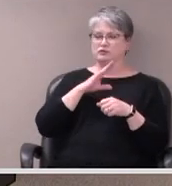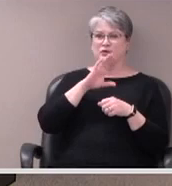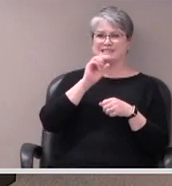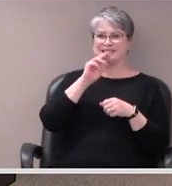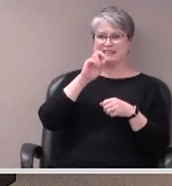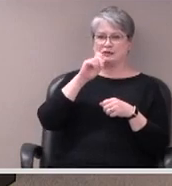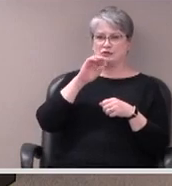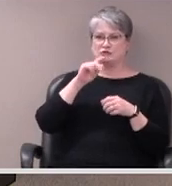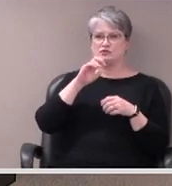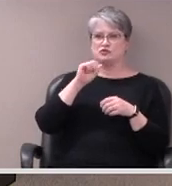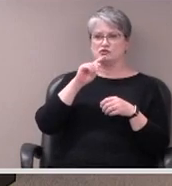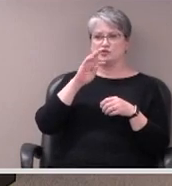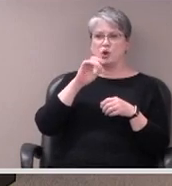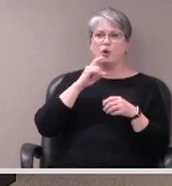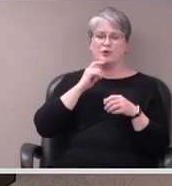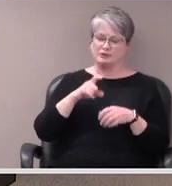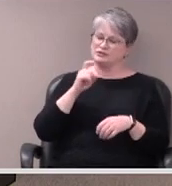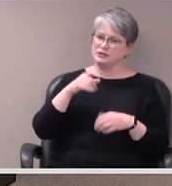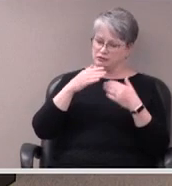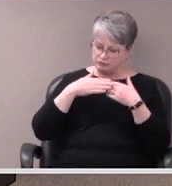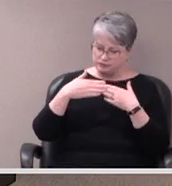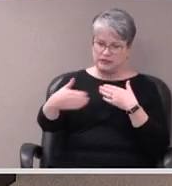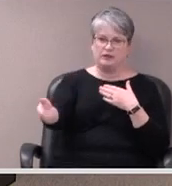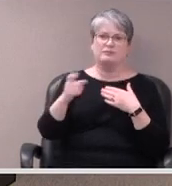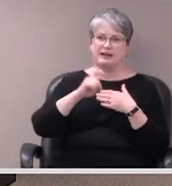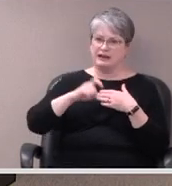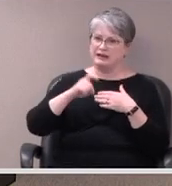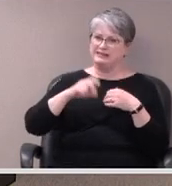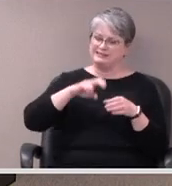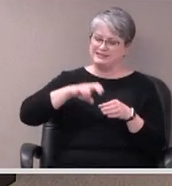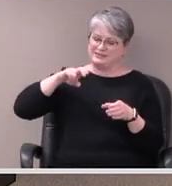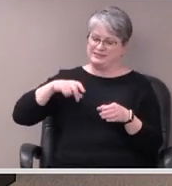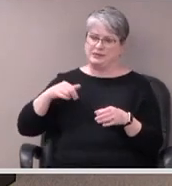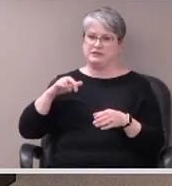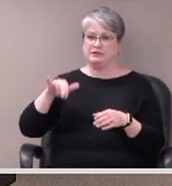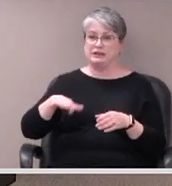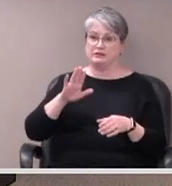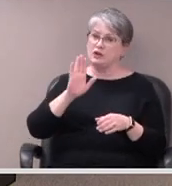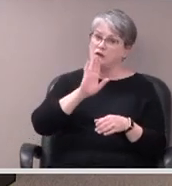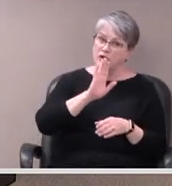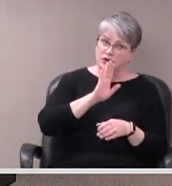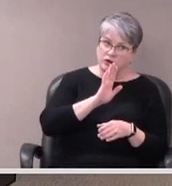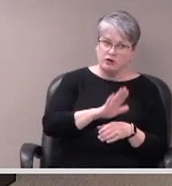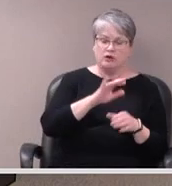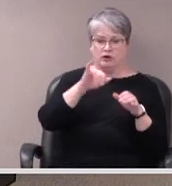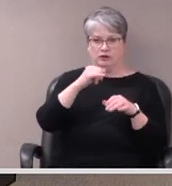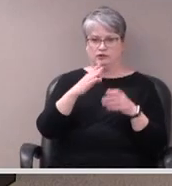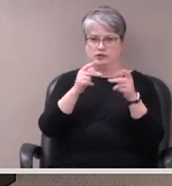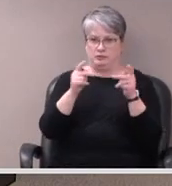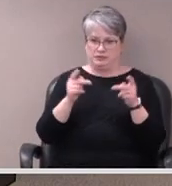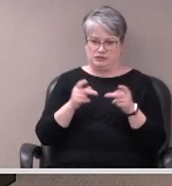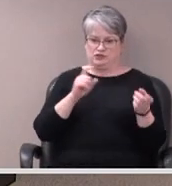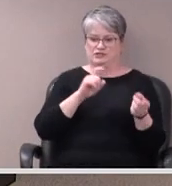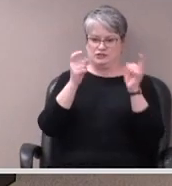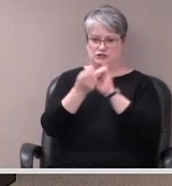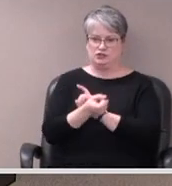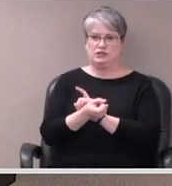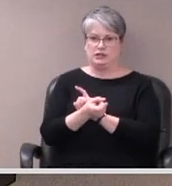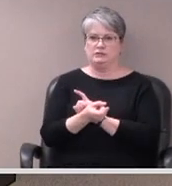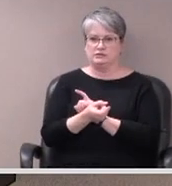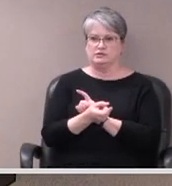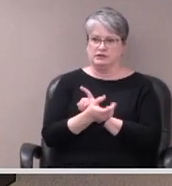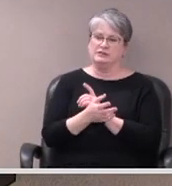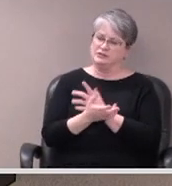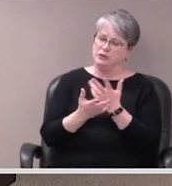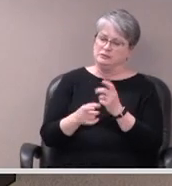going forward, abstain on all Centerstone issues. I haven't in the past, but her job position has changed such that it would be prudent to